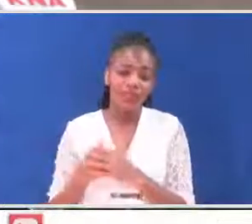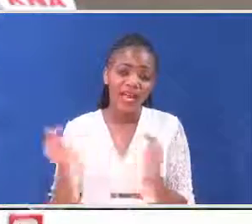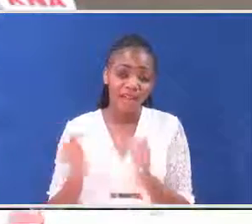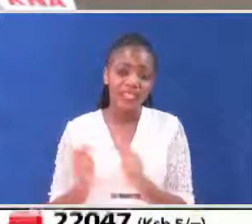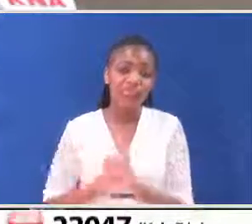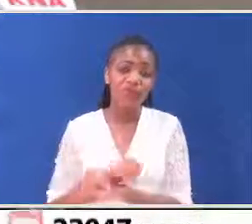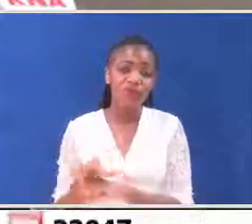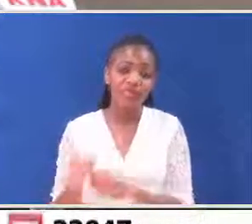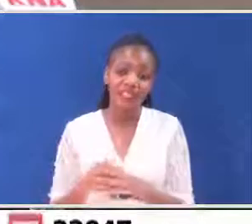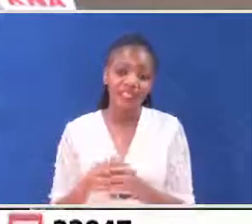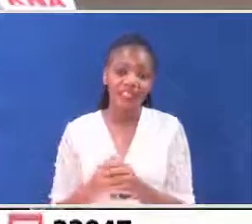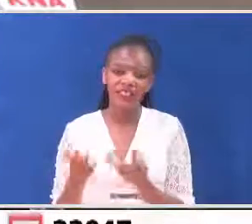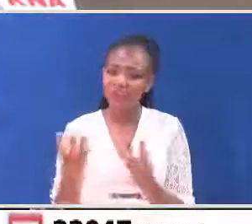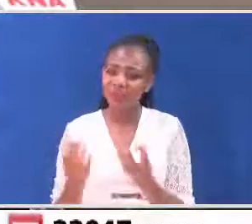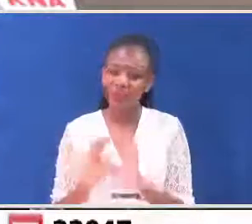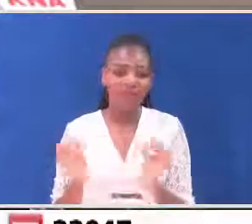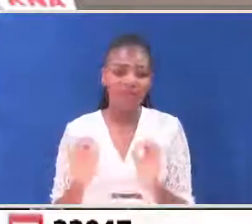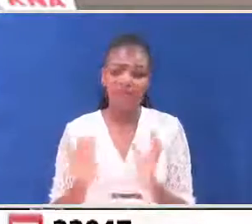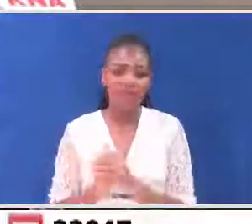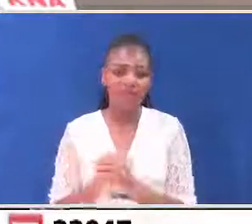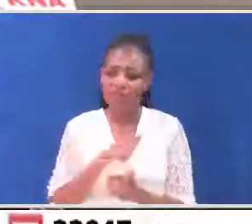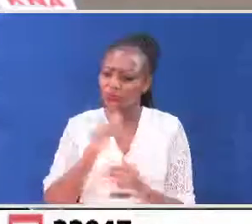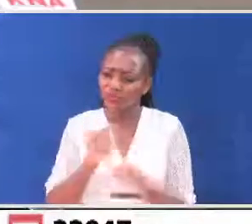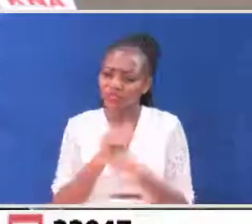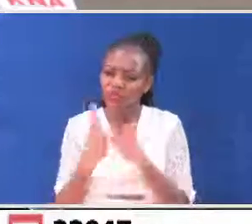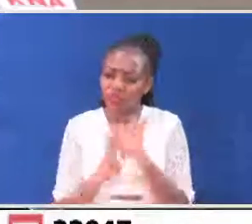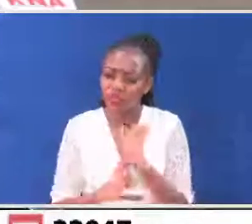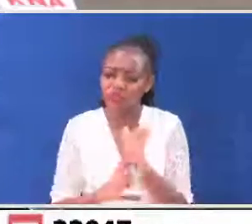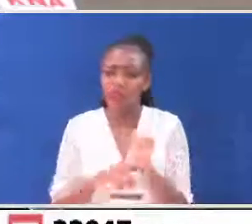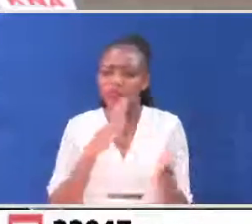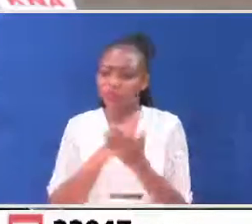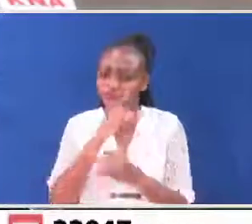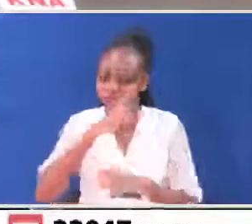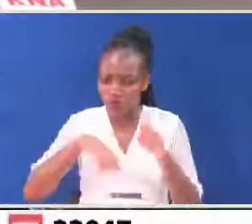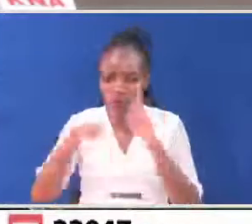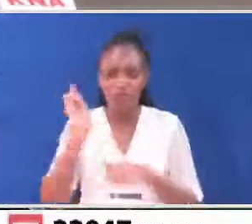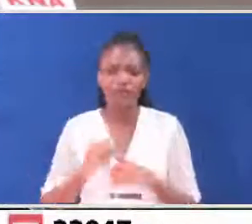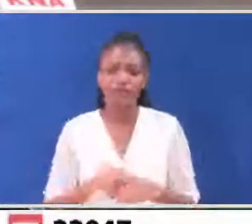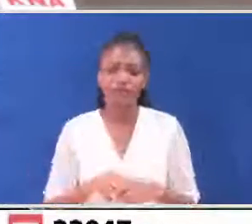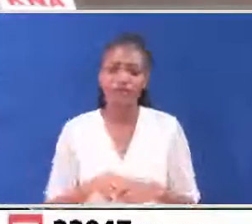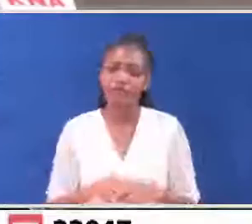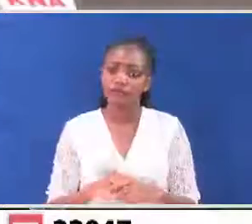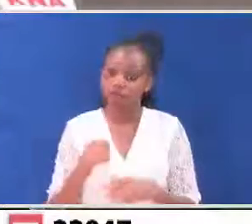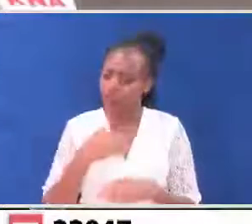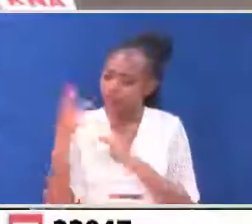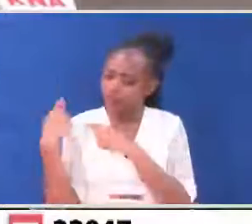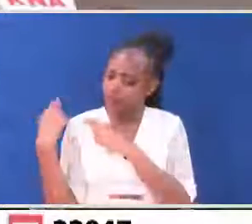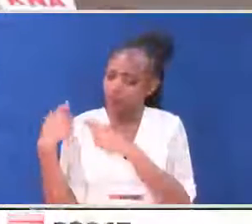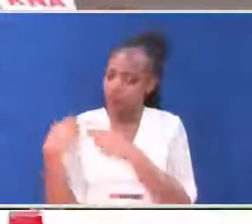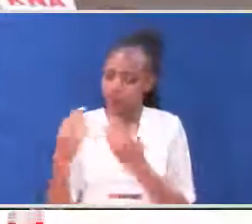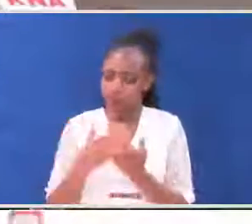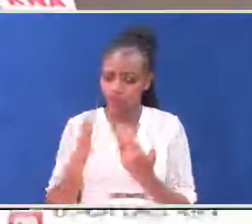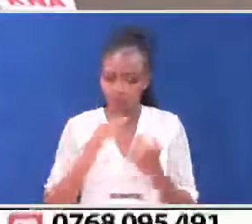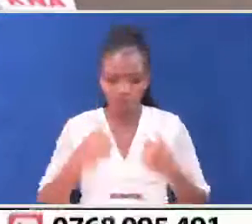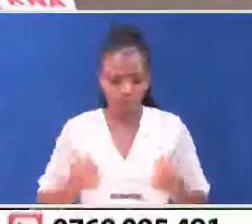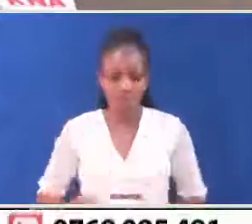against COVID is not going to be won by brick and mortar. It is by the personnel that have to handle us and take care of